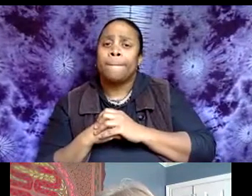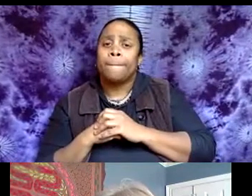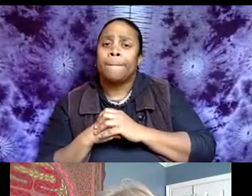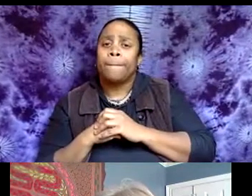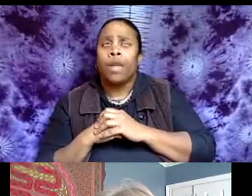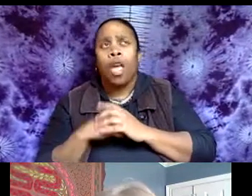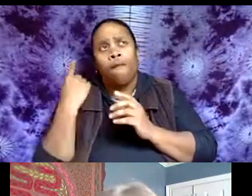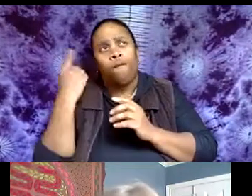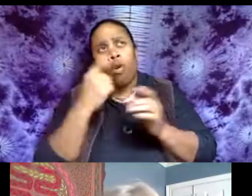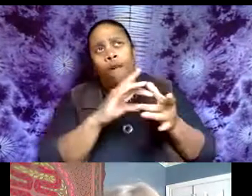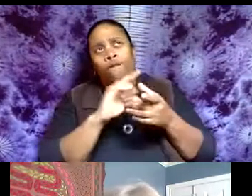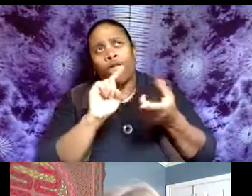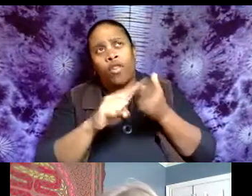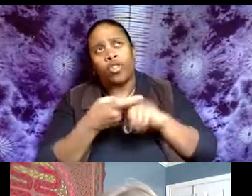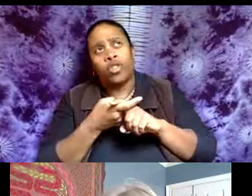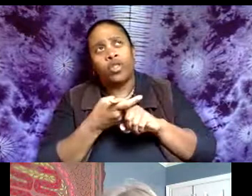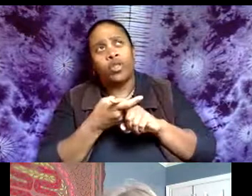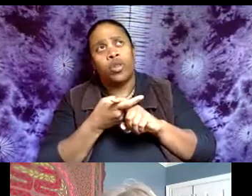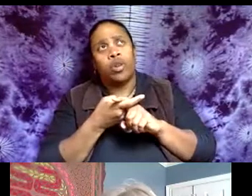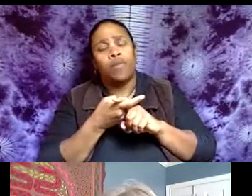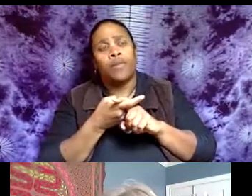friendships go, I just feel like